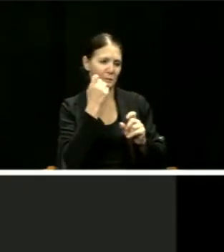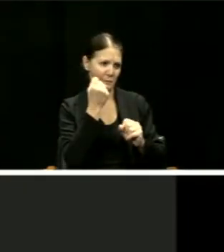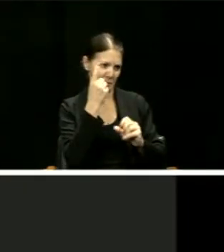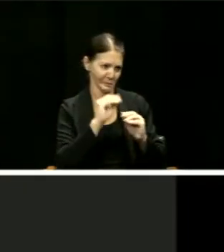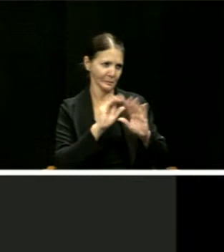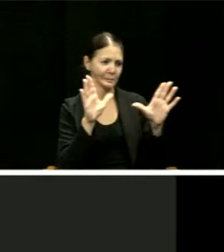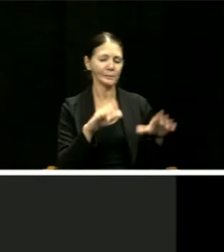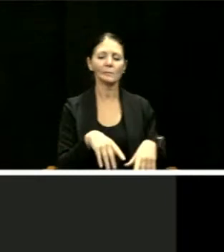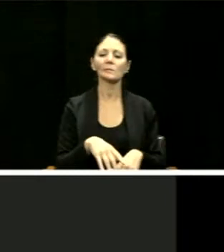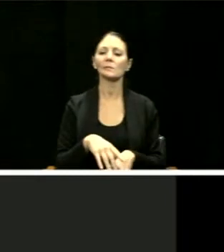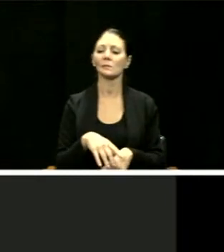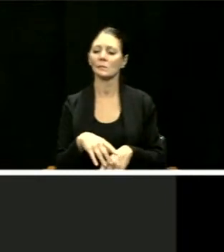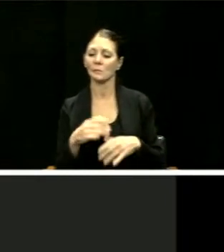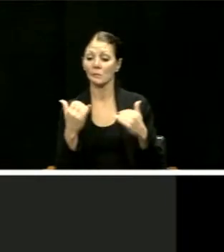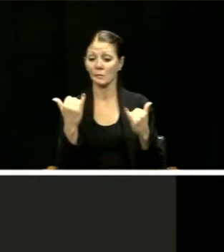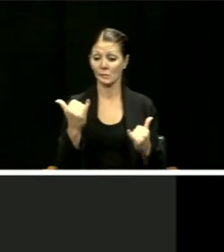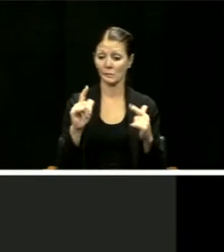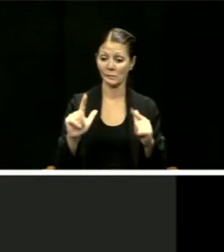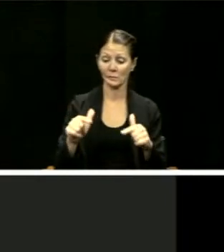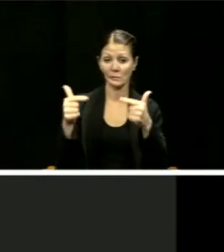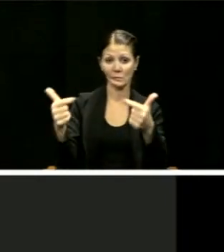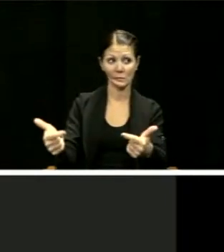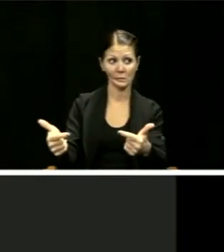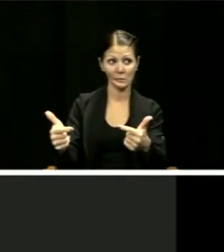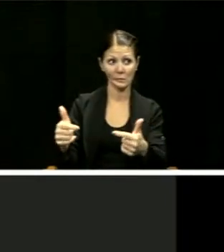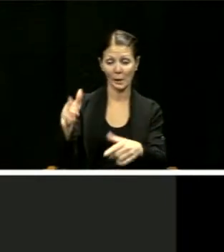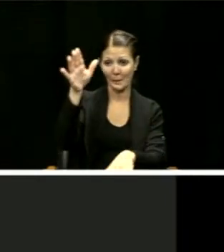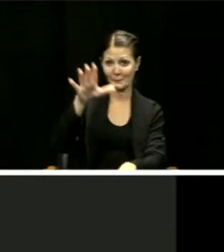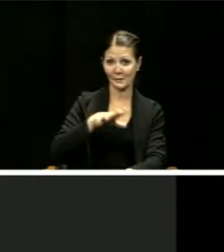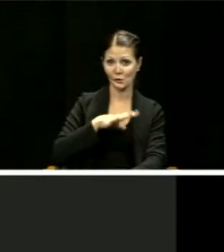Thank you. I will now go ahead and unmute Mr. Bush.